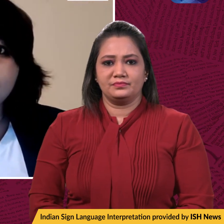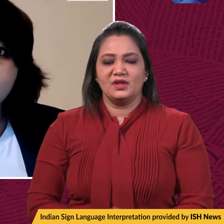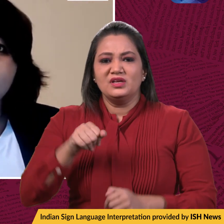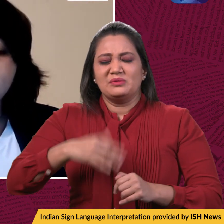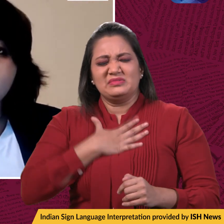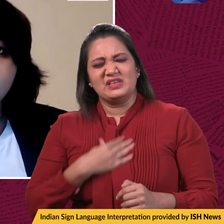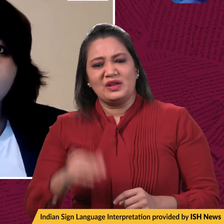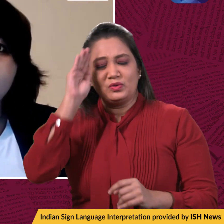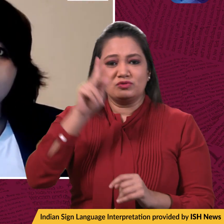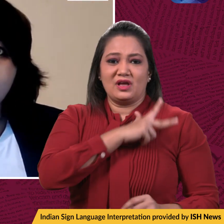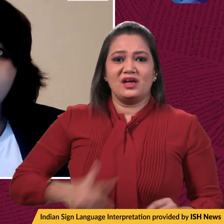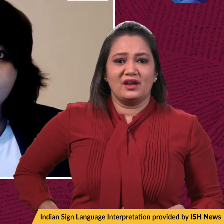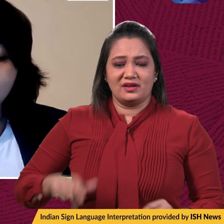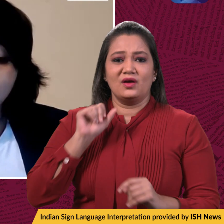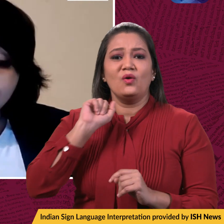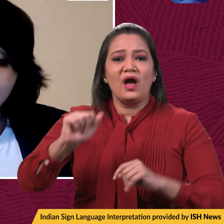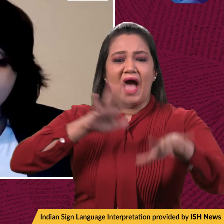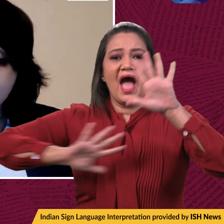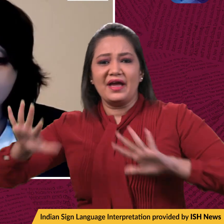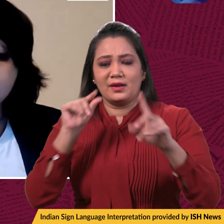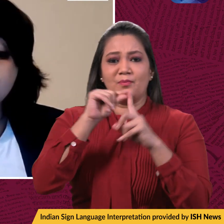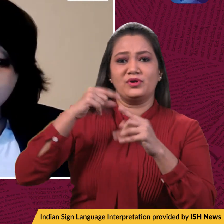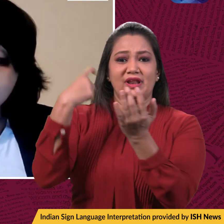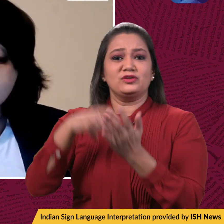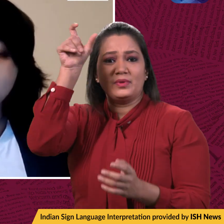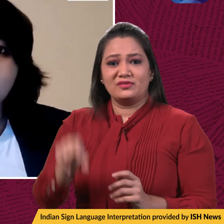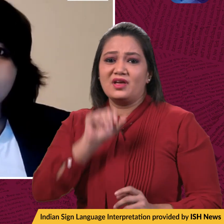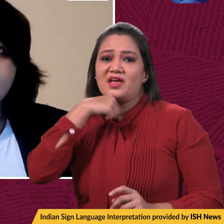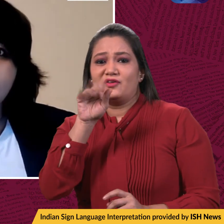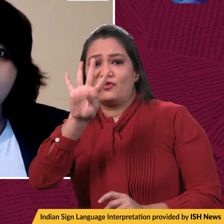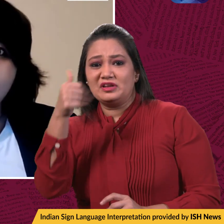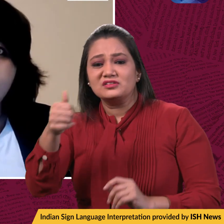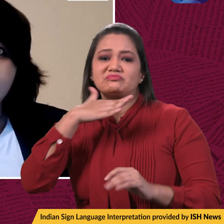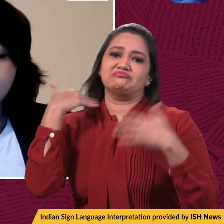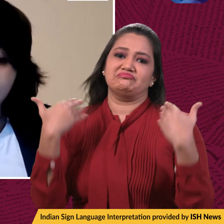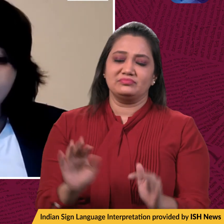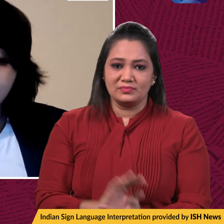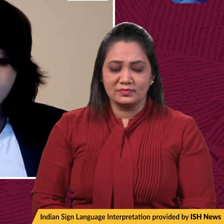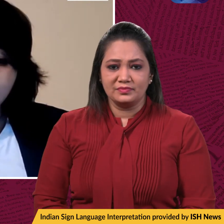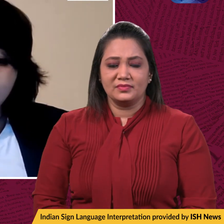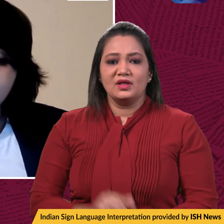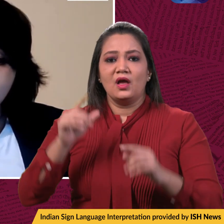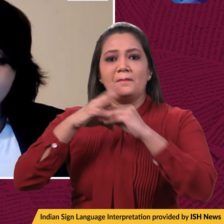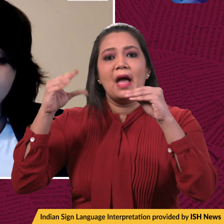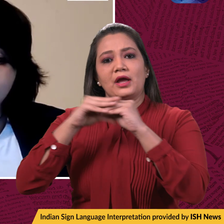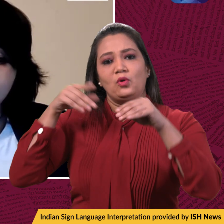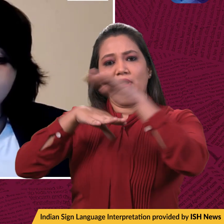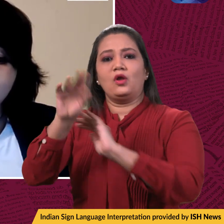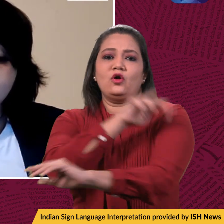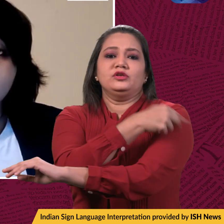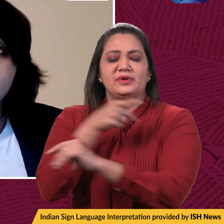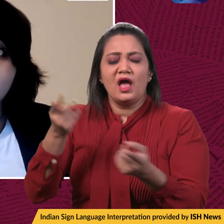tragic news coming in from Karnataka. Kannada actor Puneeth Rajkumar, who is 46, passed away at Vikram Hospital in Bengaluru